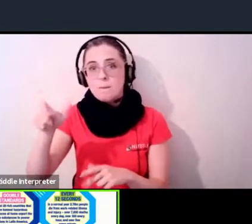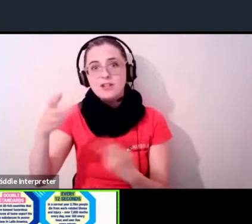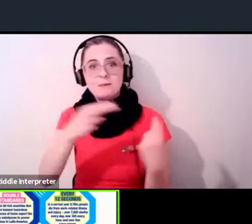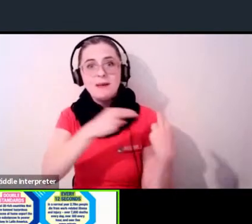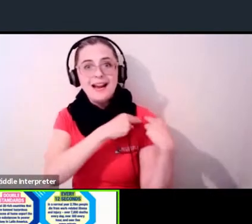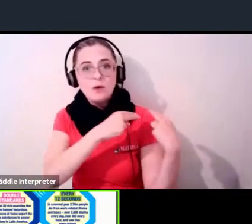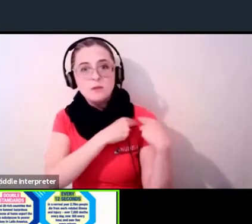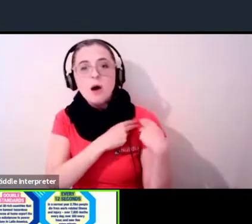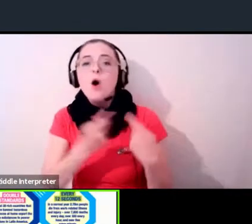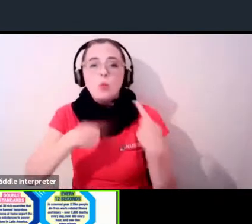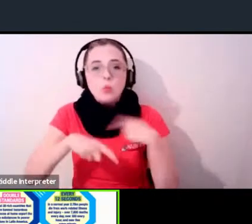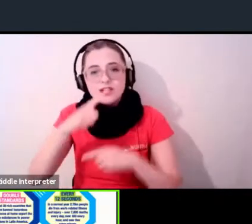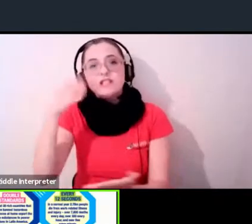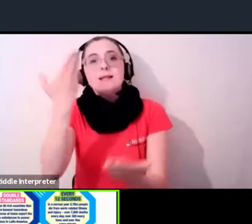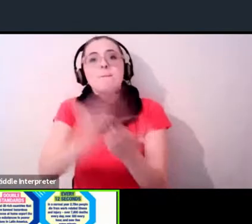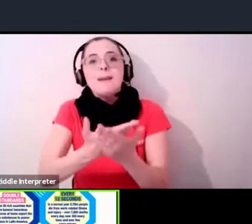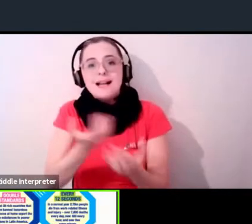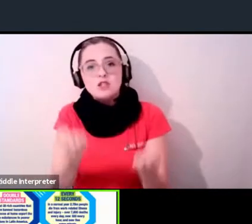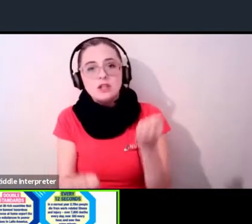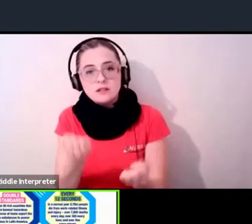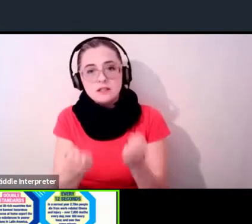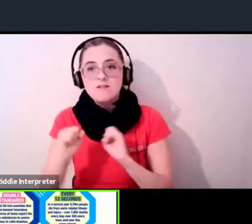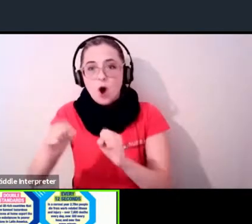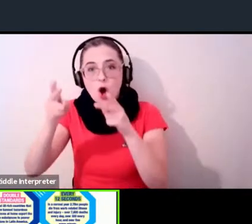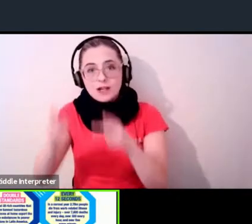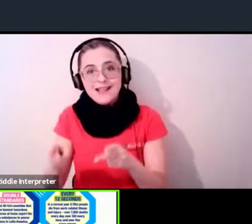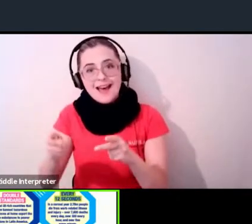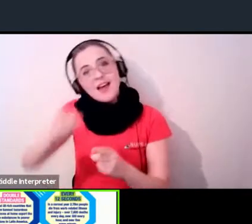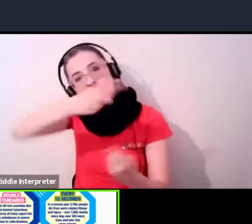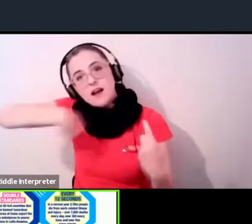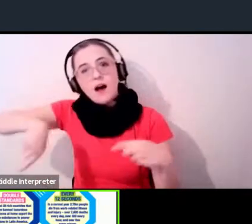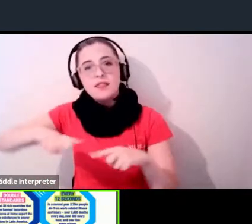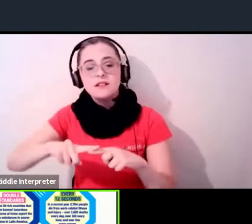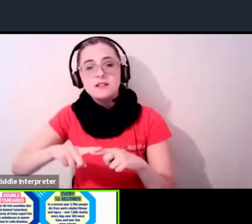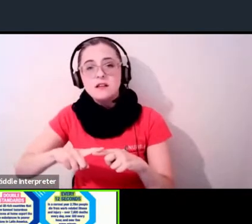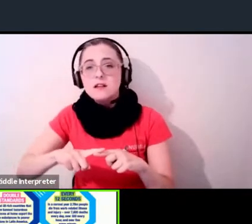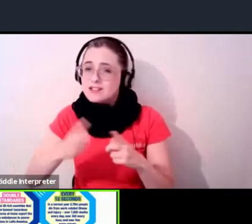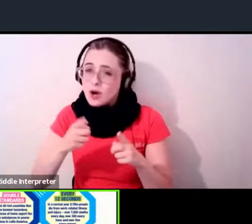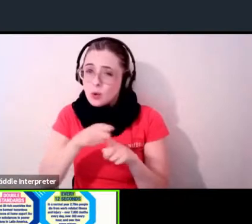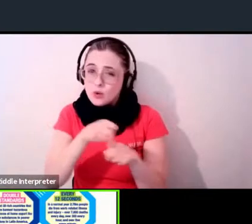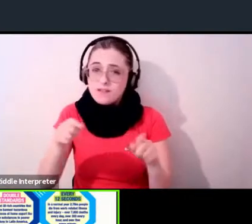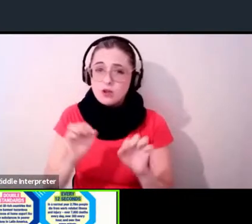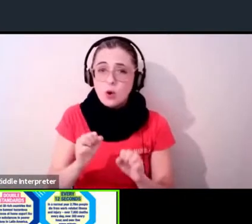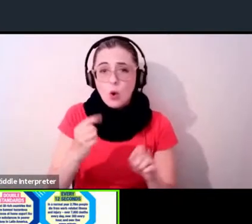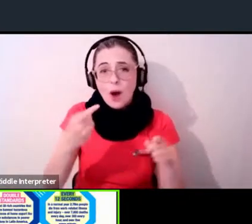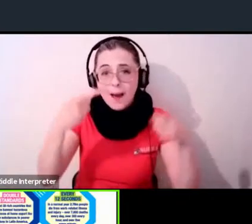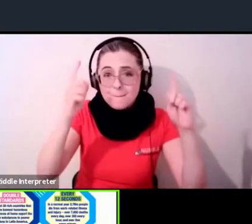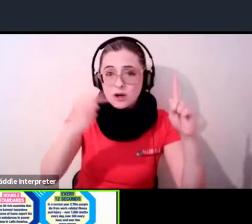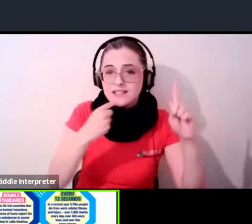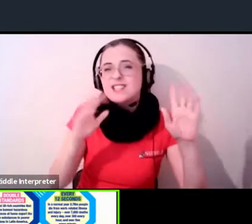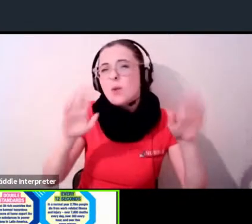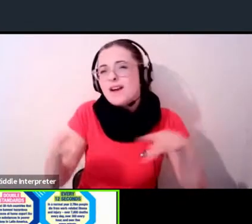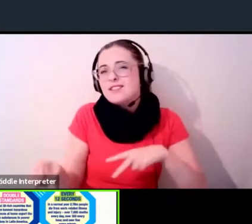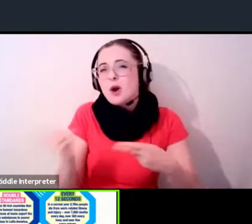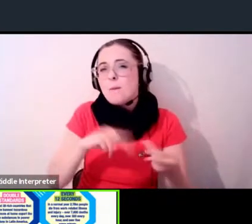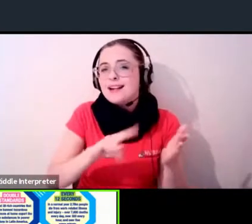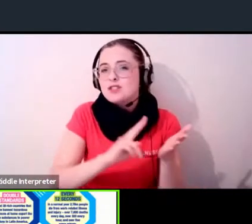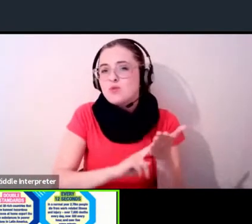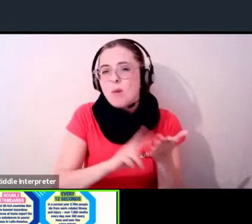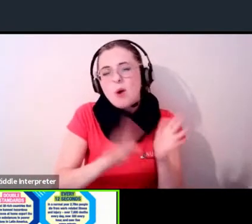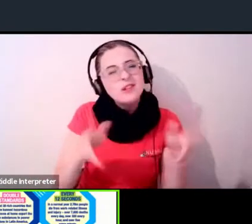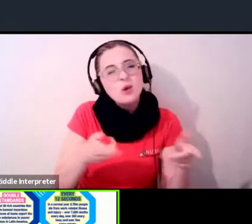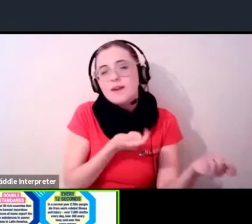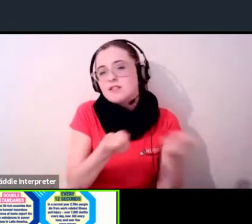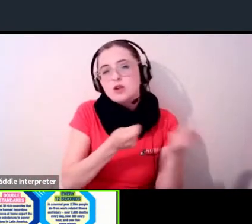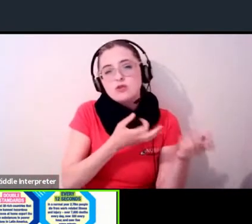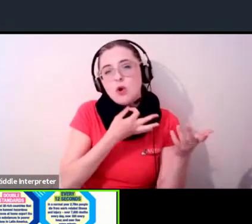others. So when your employer says we need to get back to normal, we don't need to control the risks any longer. We have